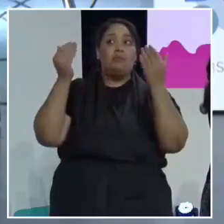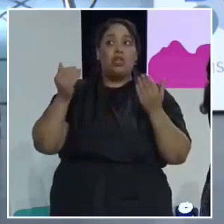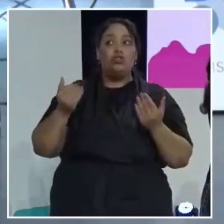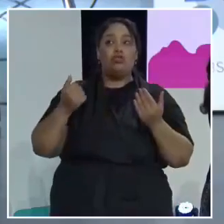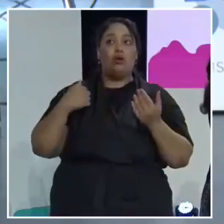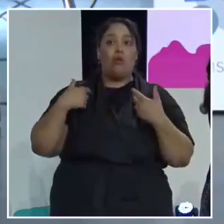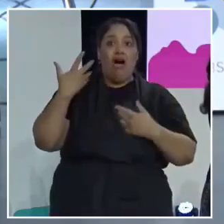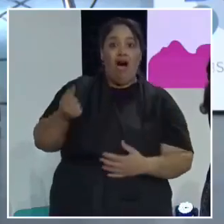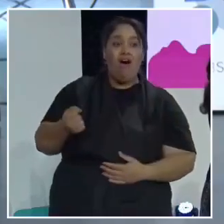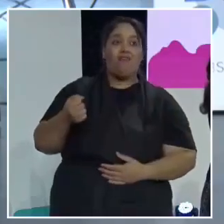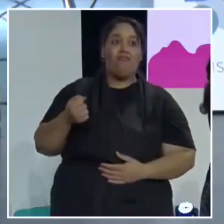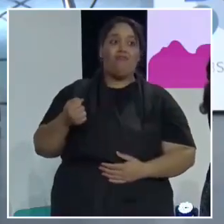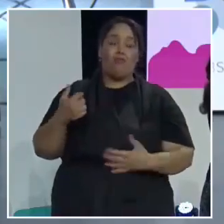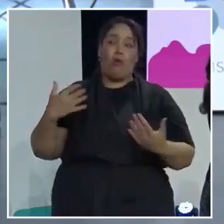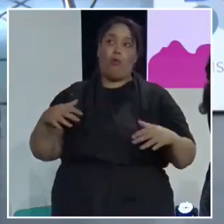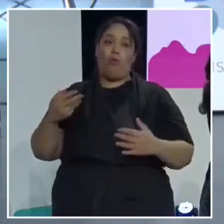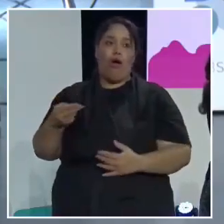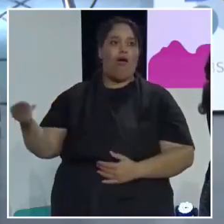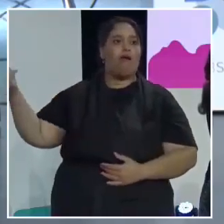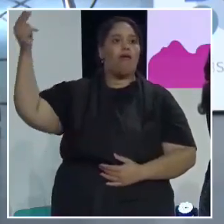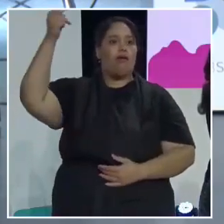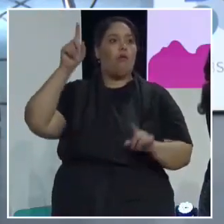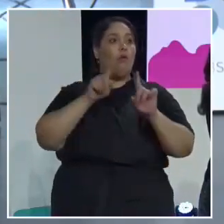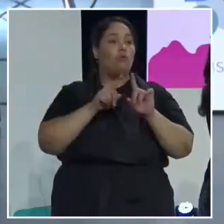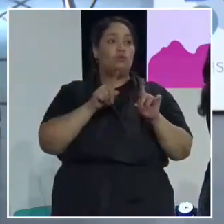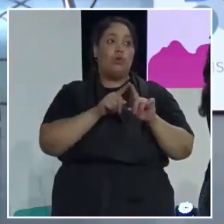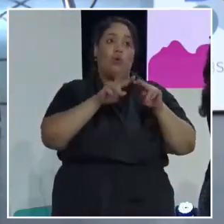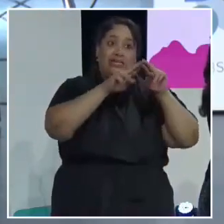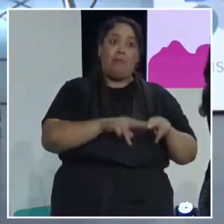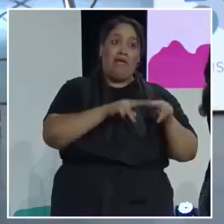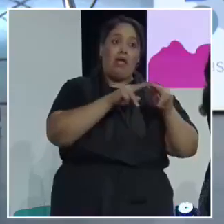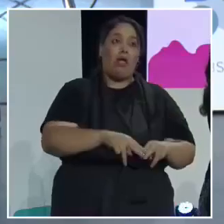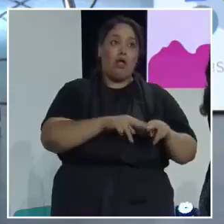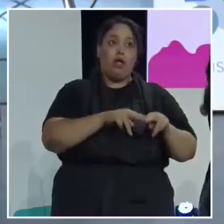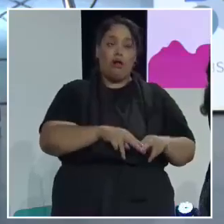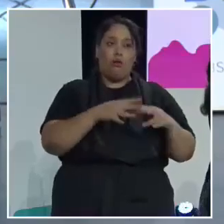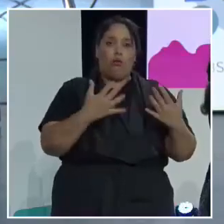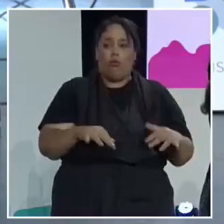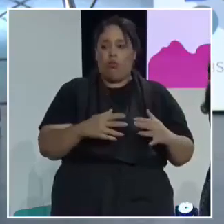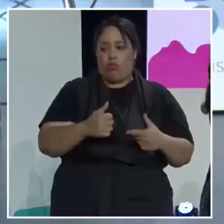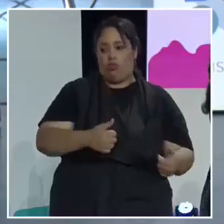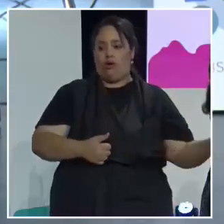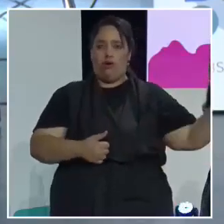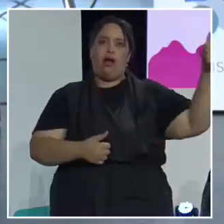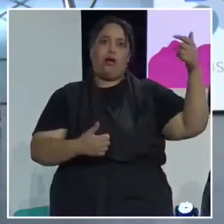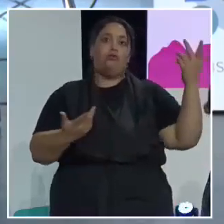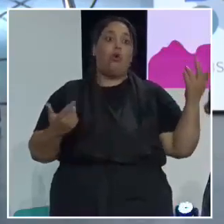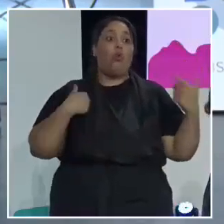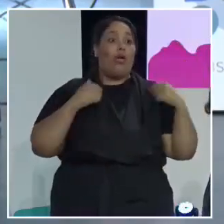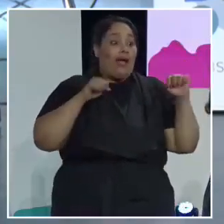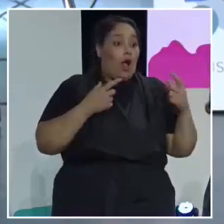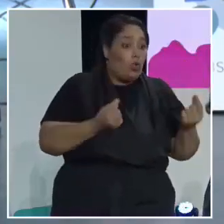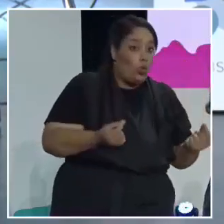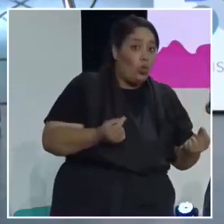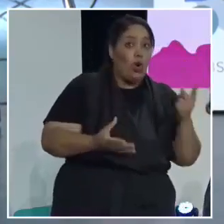high, at stake is also very high. So then, what would be the durable, what can be